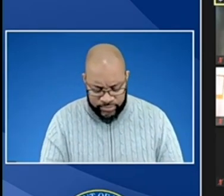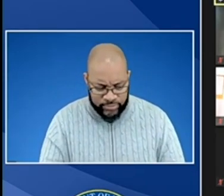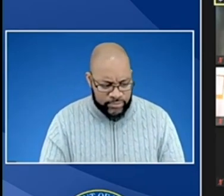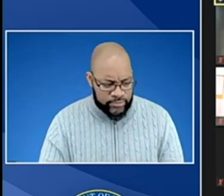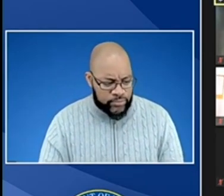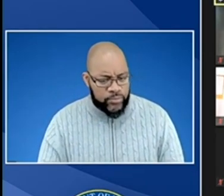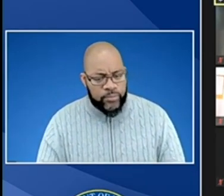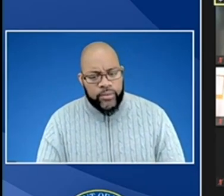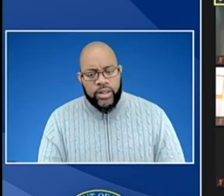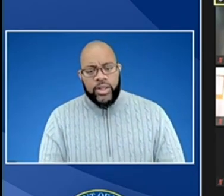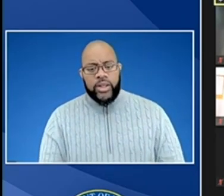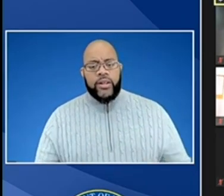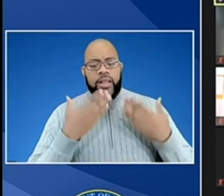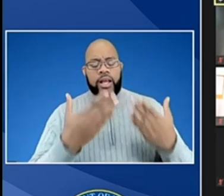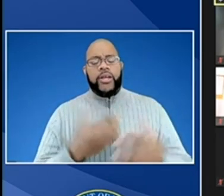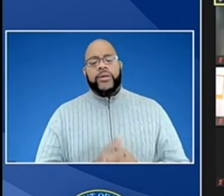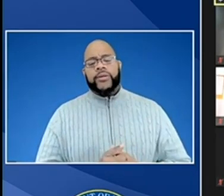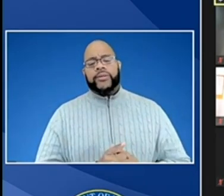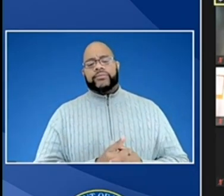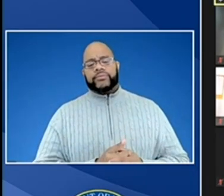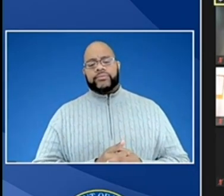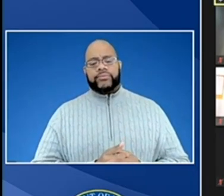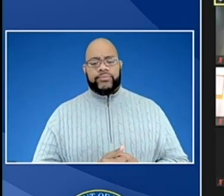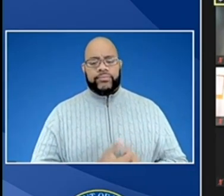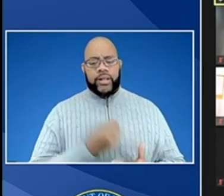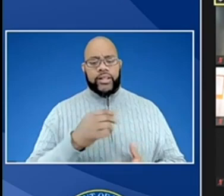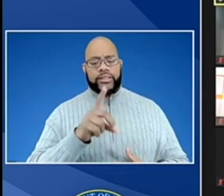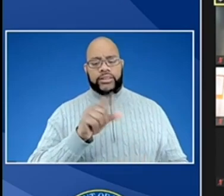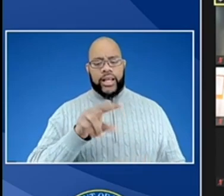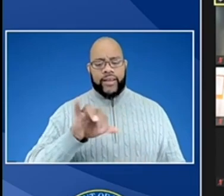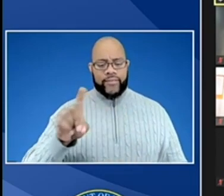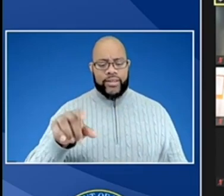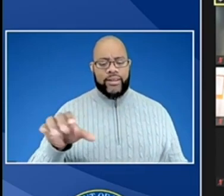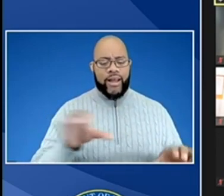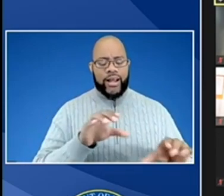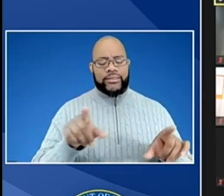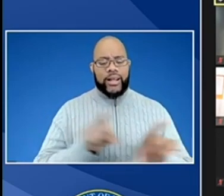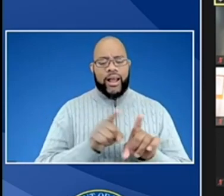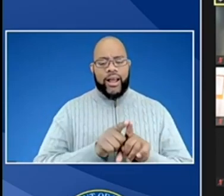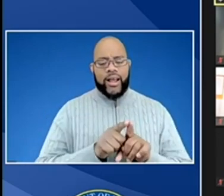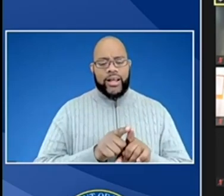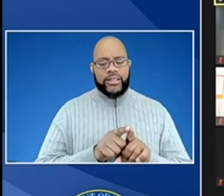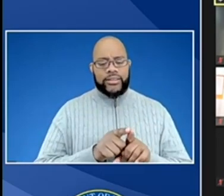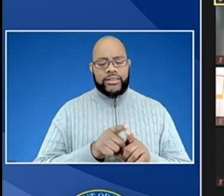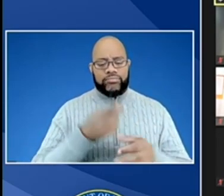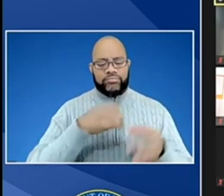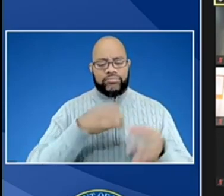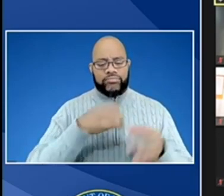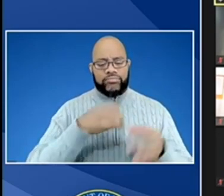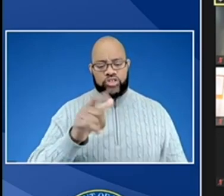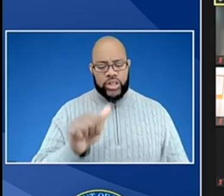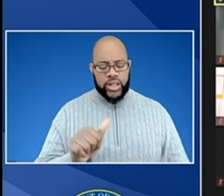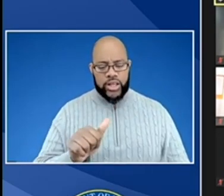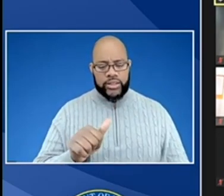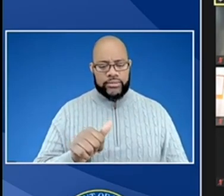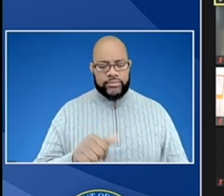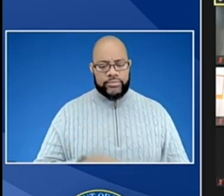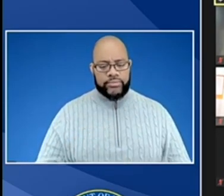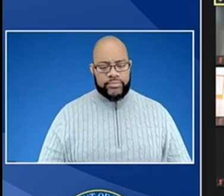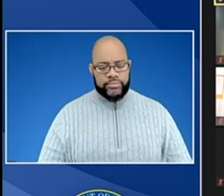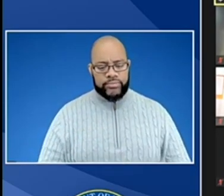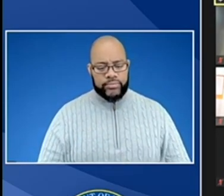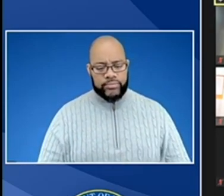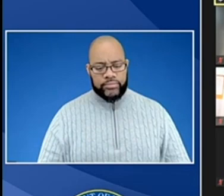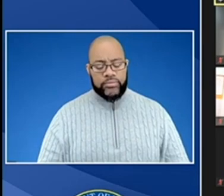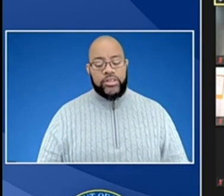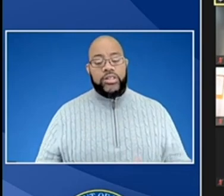Okay, thank you. And David is acting as in place of Angela Pizzuti, the